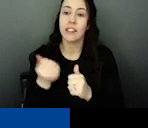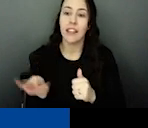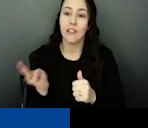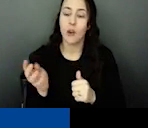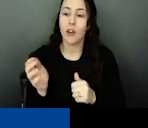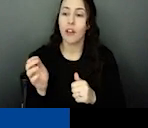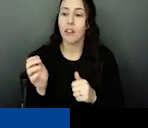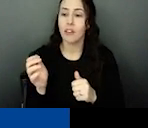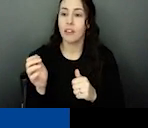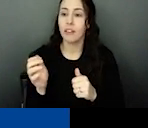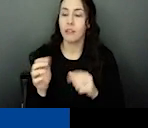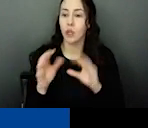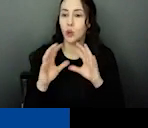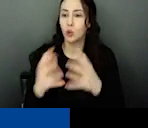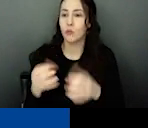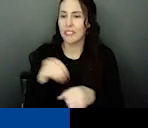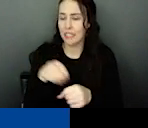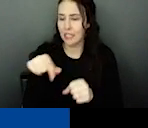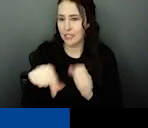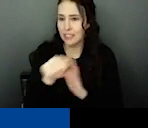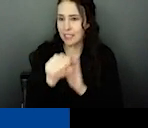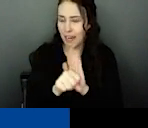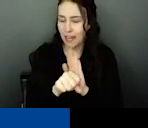main groups in the state. So you have